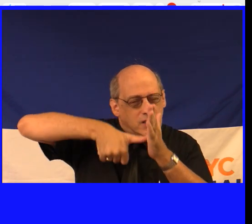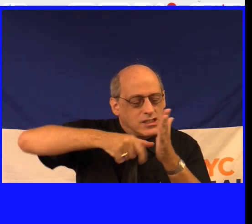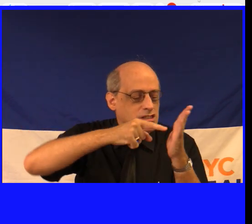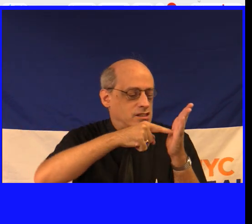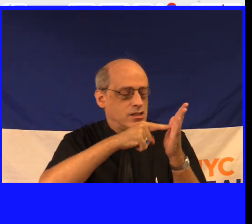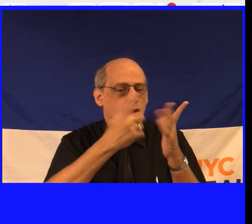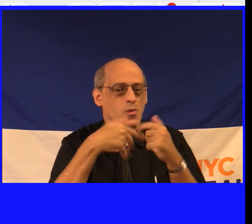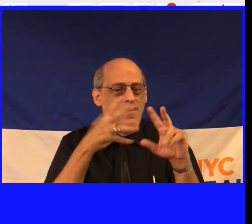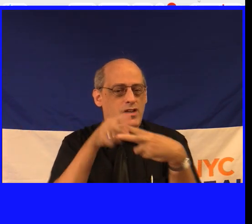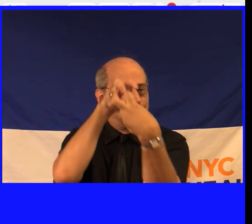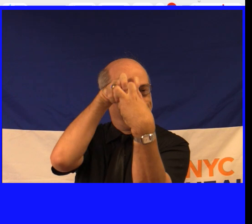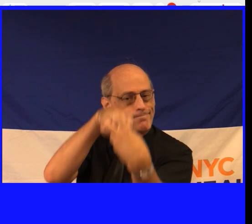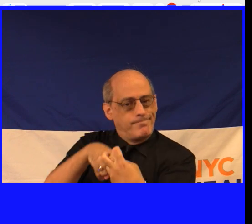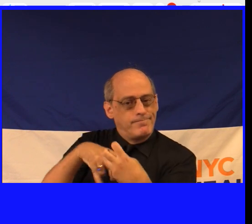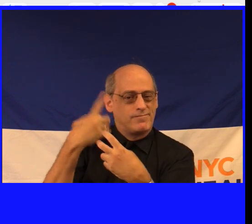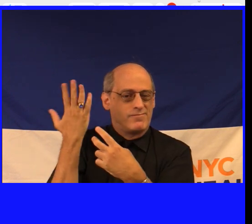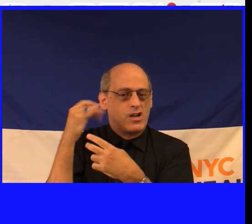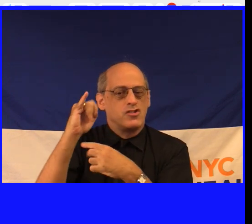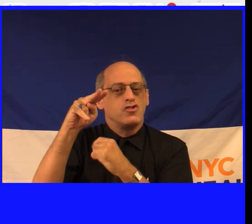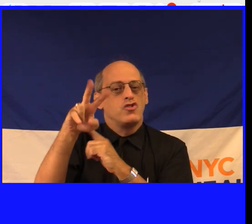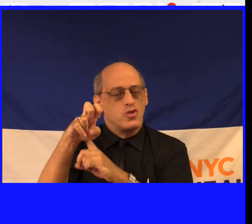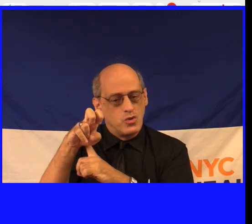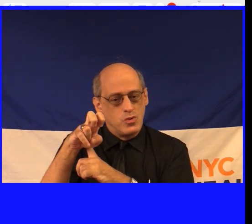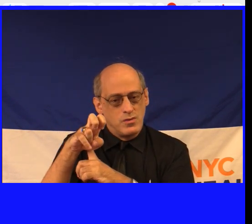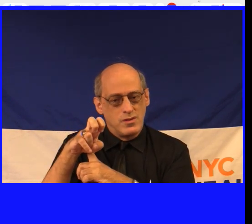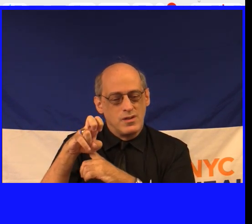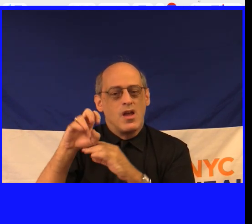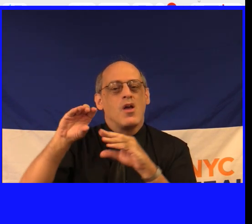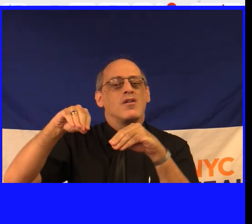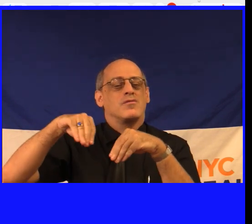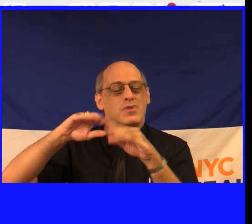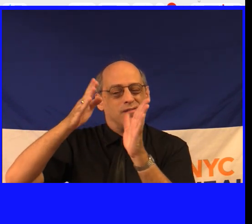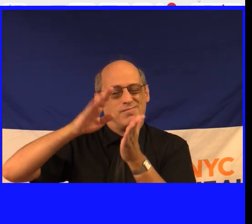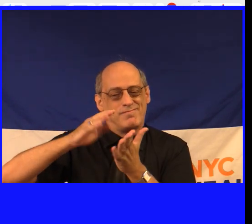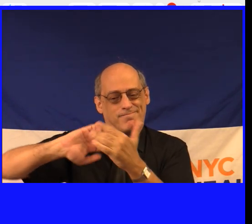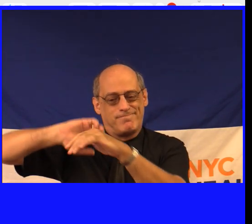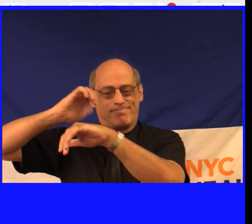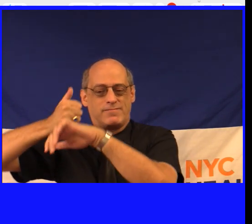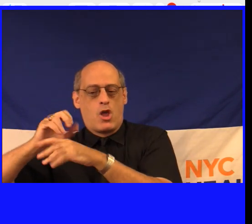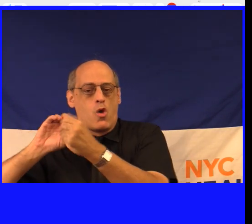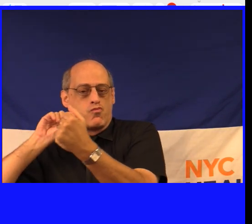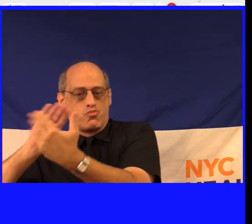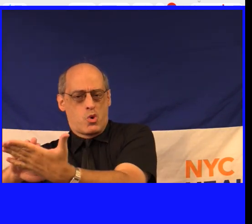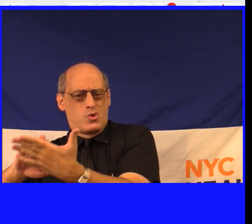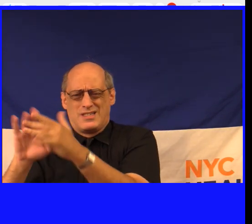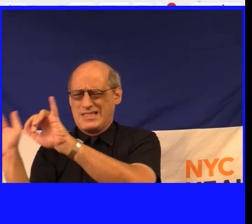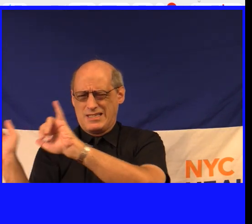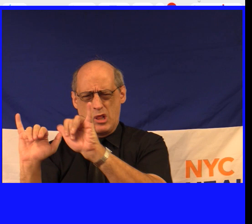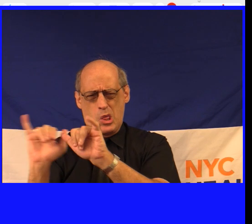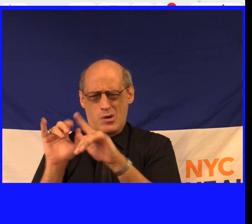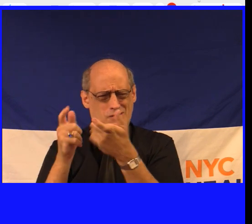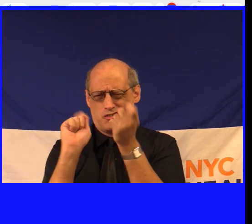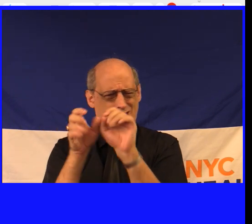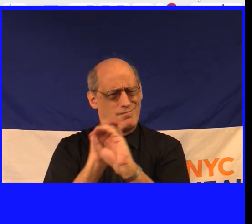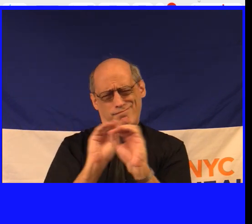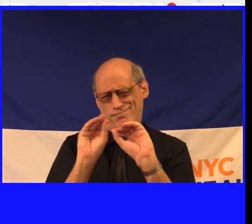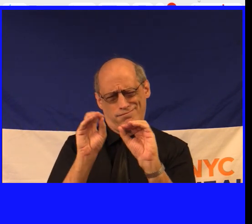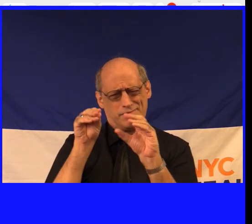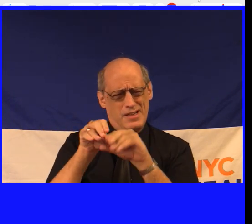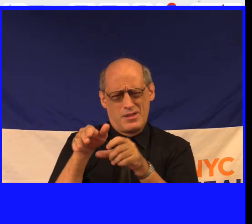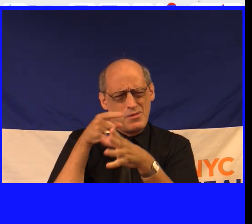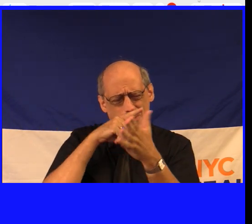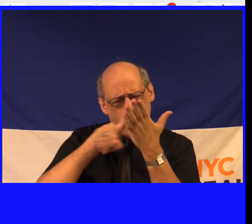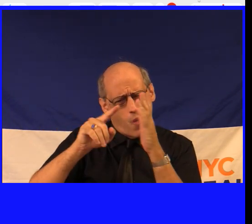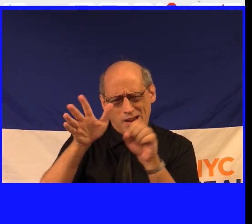with you in June, we set aside the approach, and the approach is very similar. Nothing's really changed from the significant audit areas, although